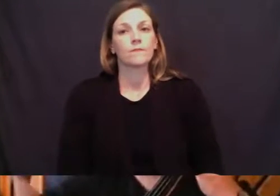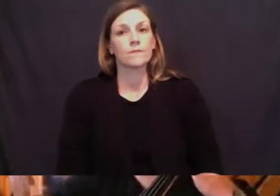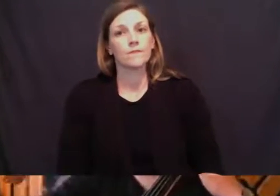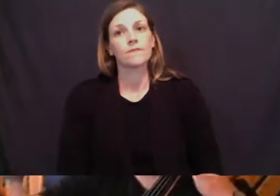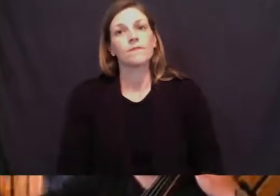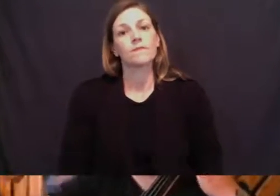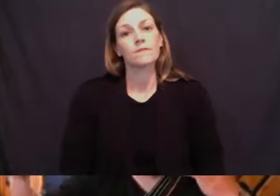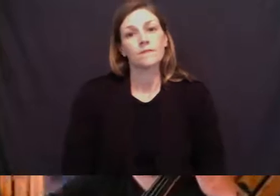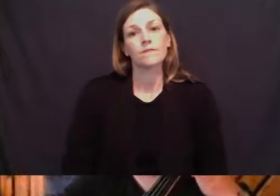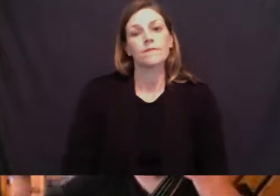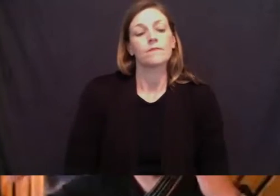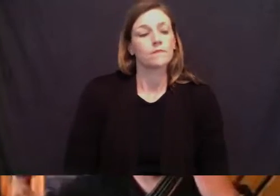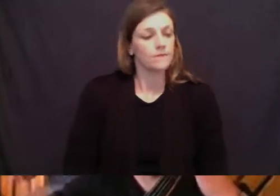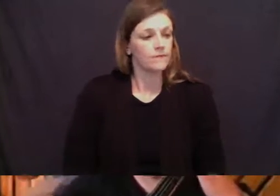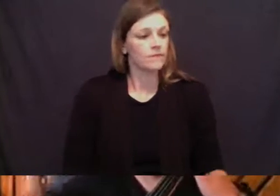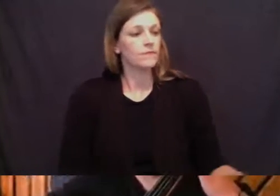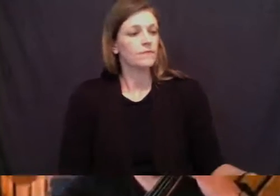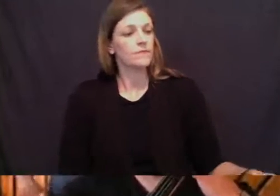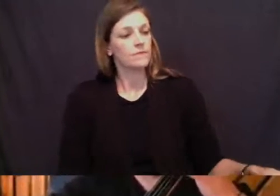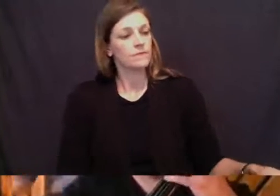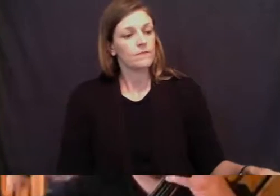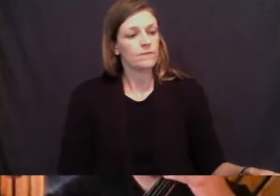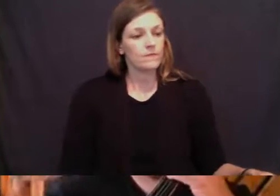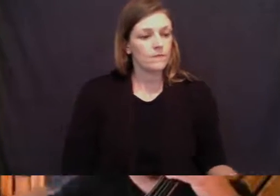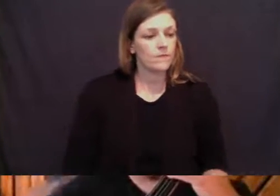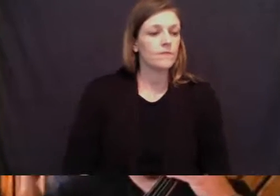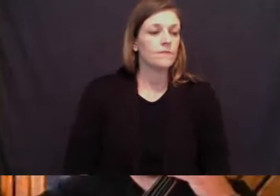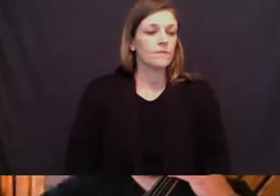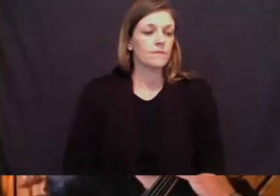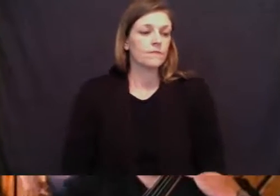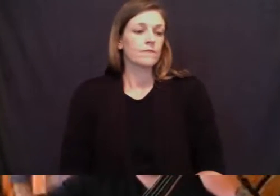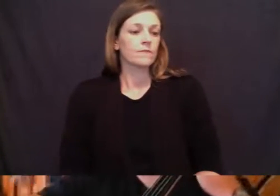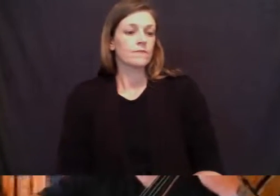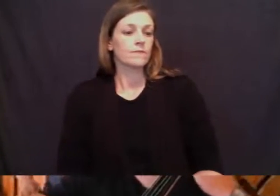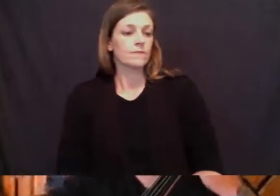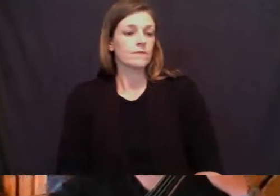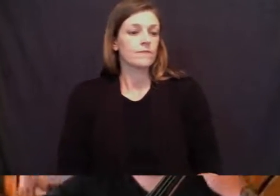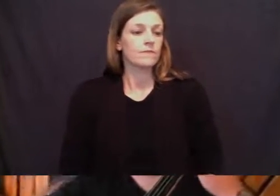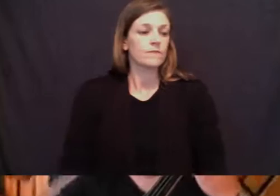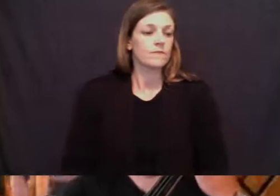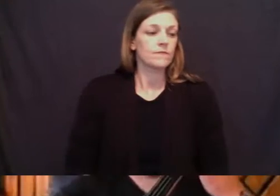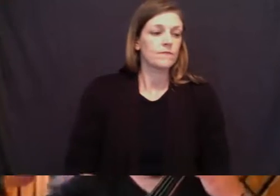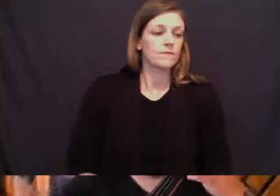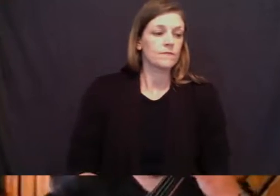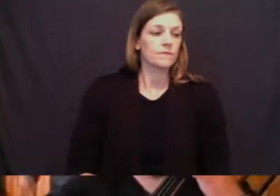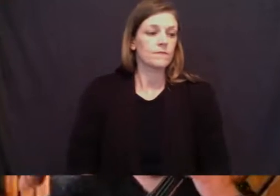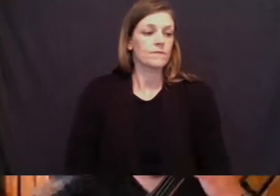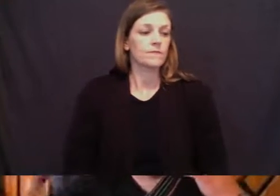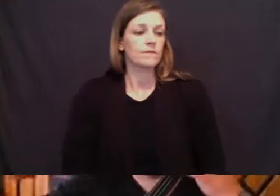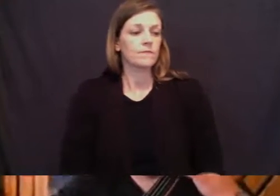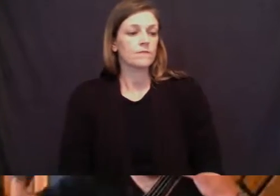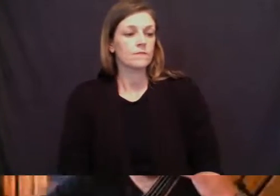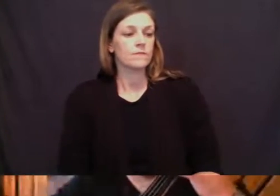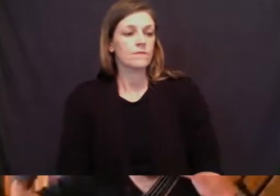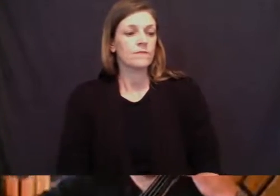faint. By His blood and in His name, in His freedom I am free.